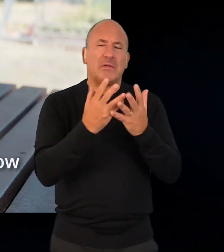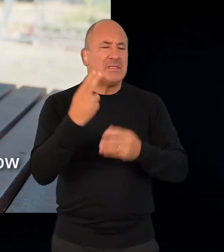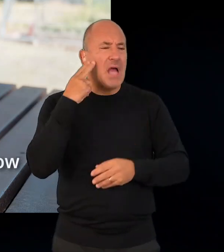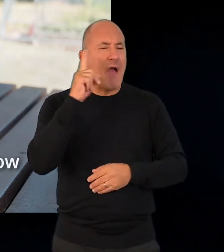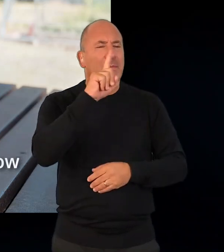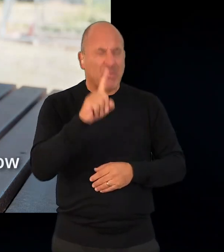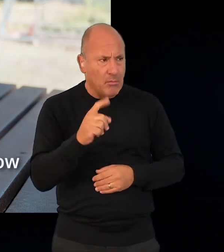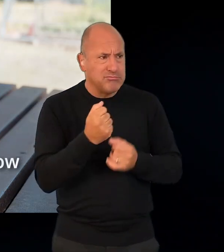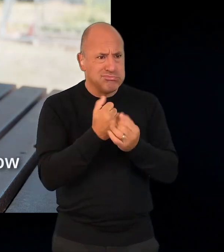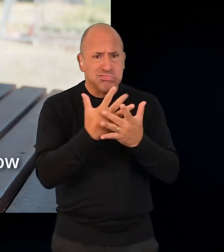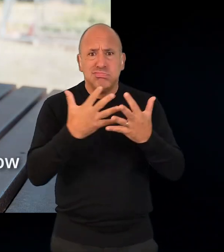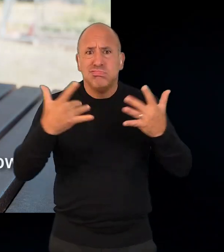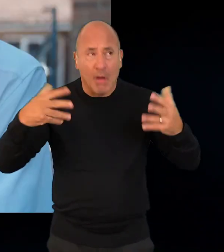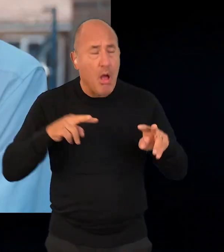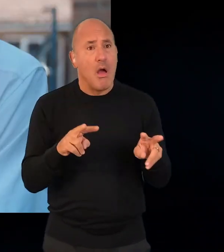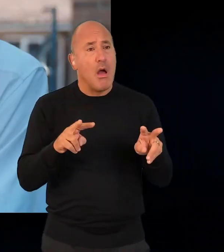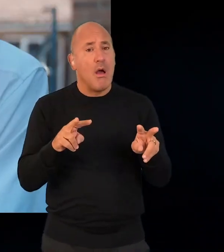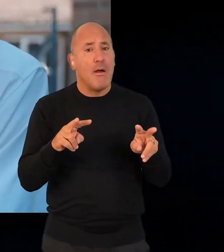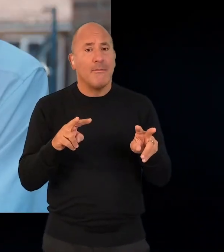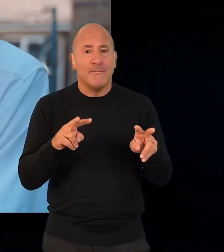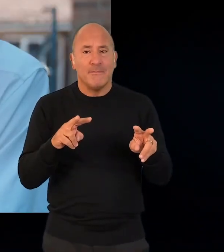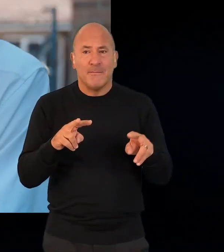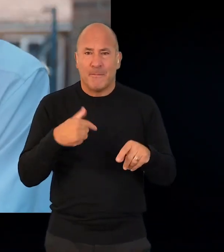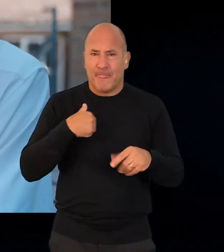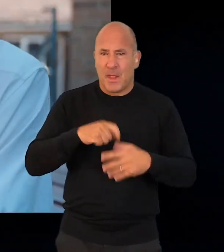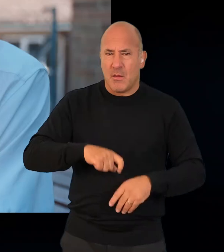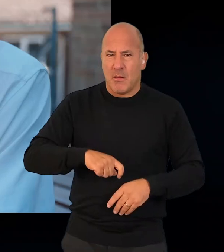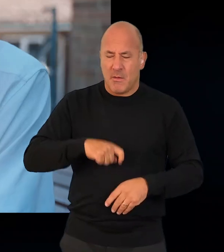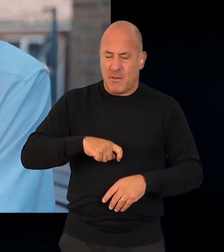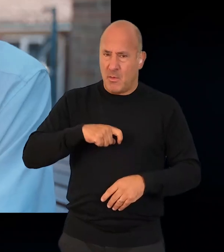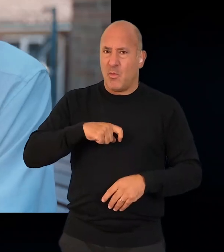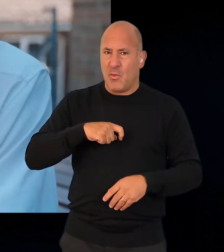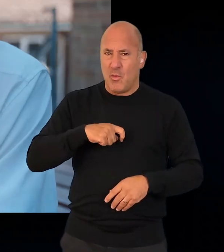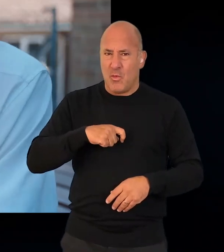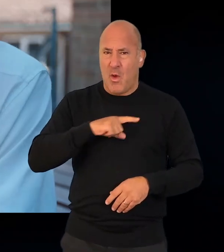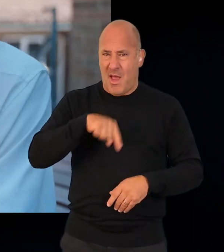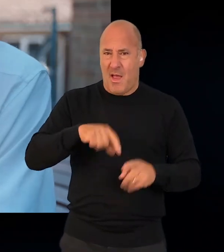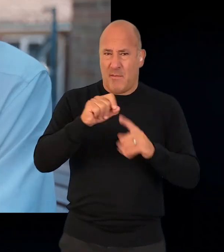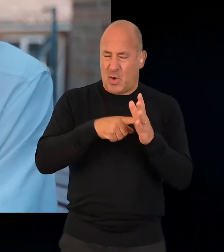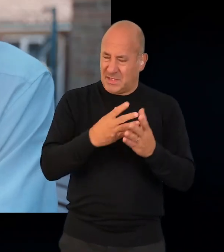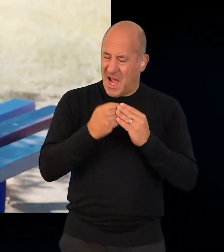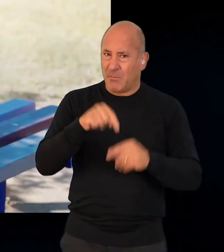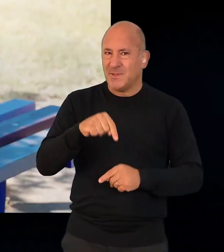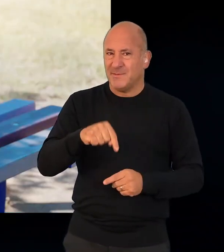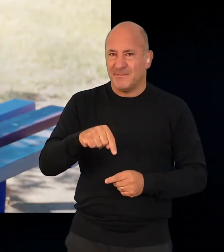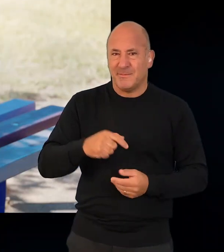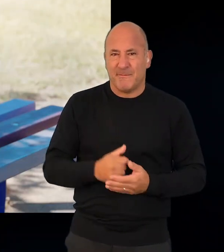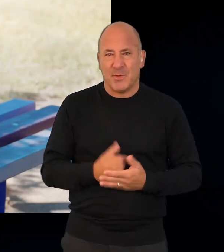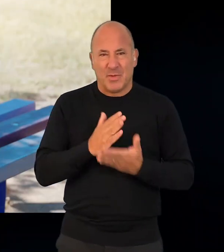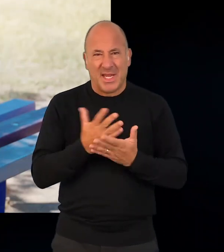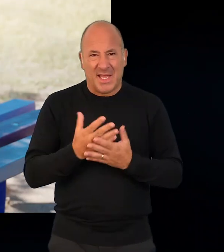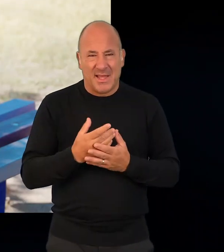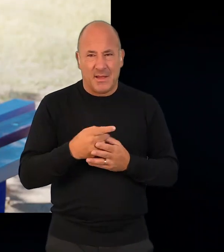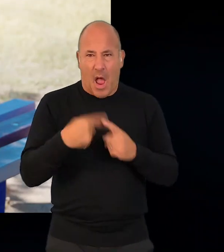actually surprised how many deaf people are in the world. Developing confidence, because I think this project's really helped me with that. It's like about